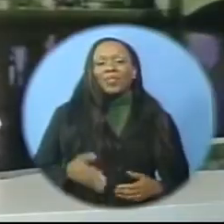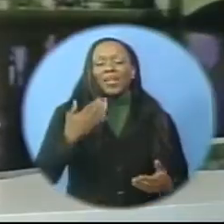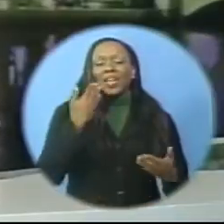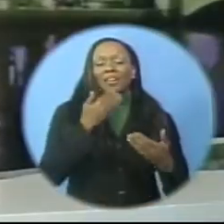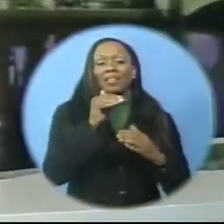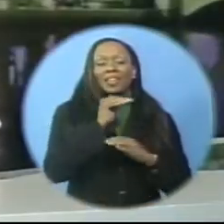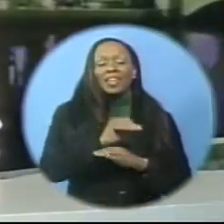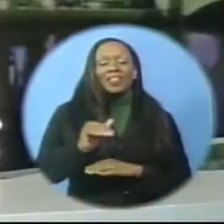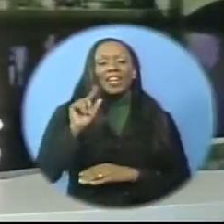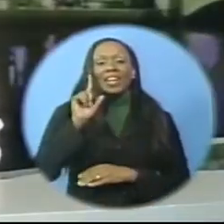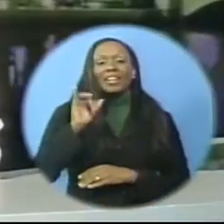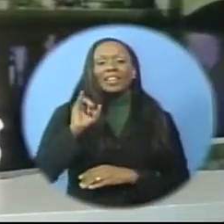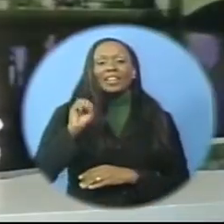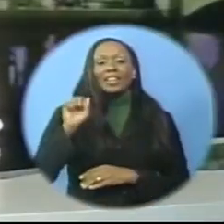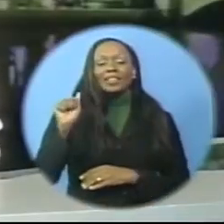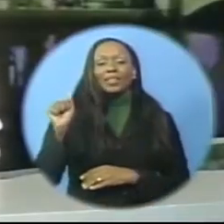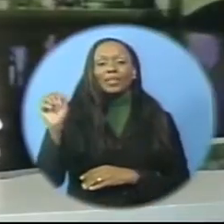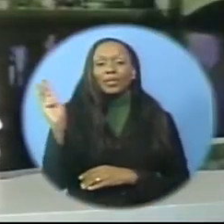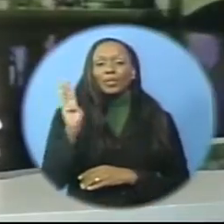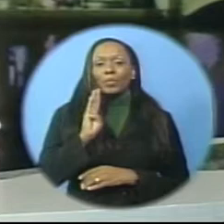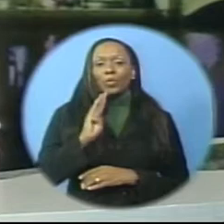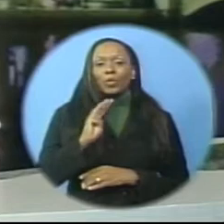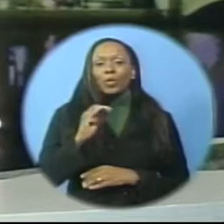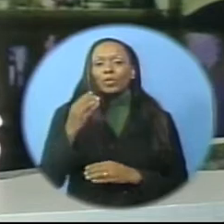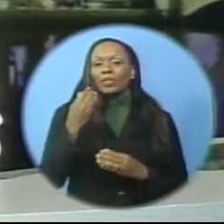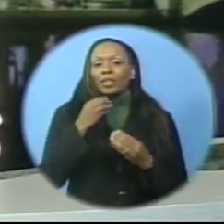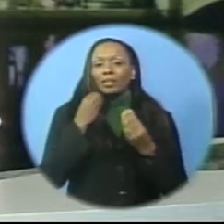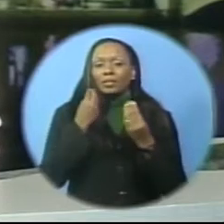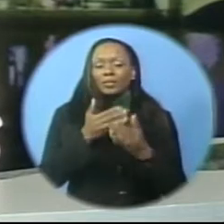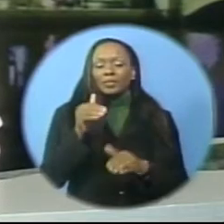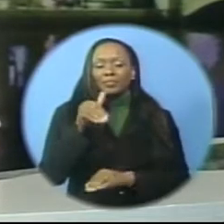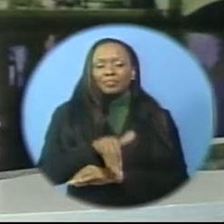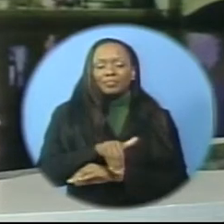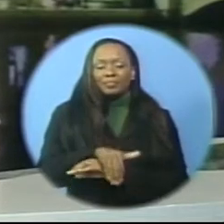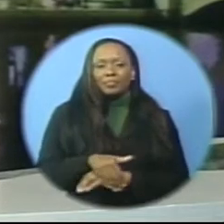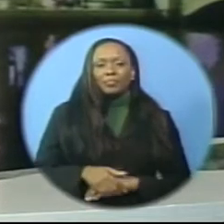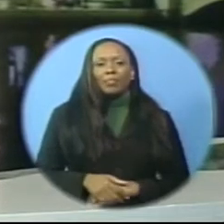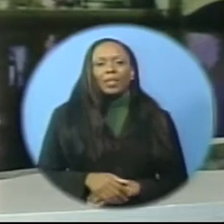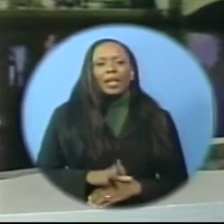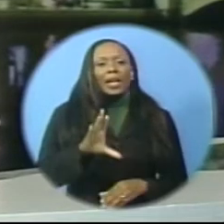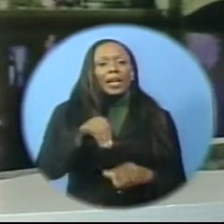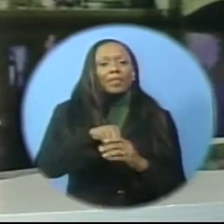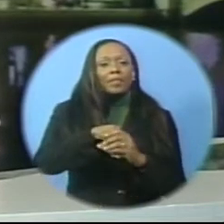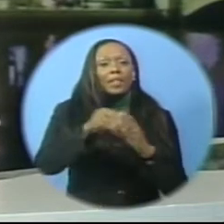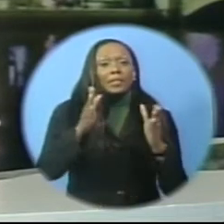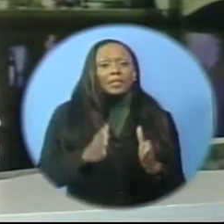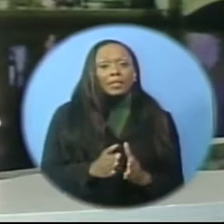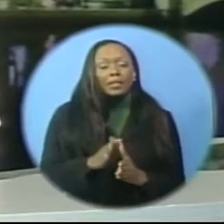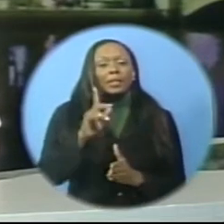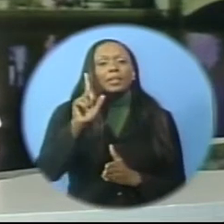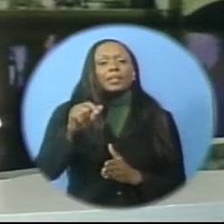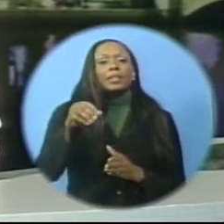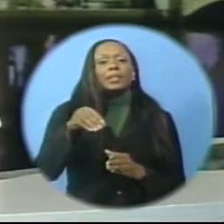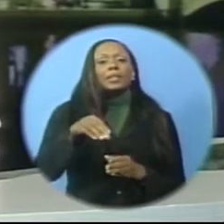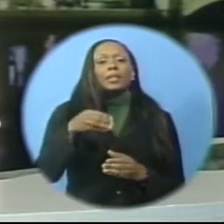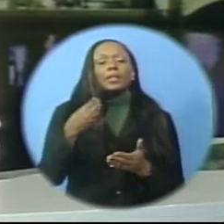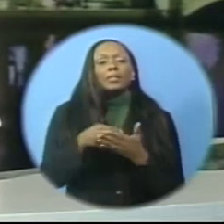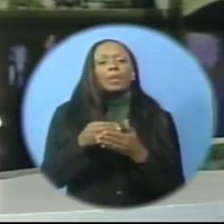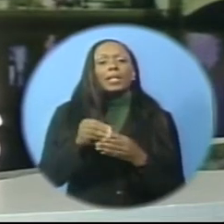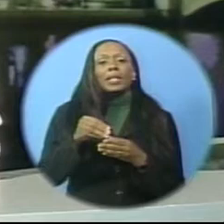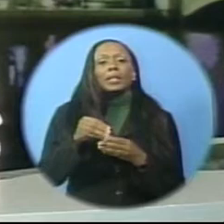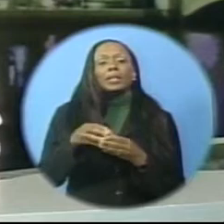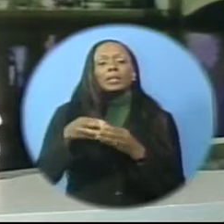Good evening, I'm Lisa Broom with the CBC Evening News. Investors are being encouraged to put their money in the local creative